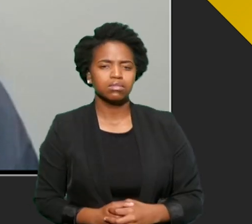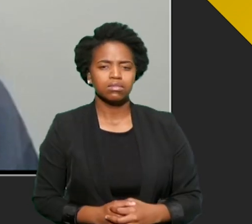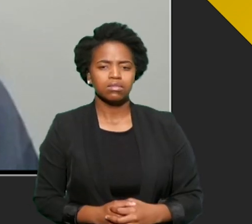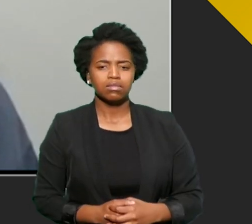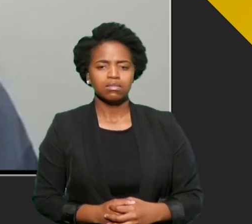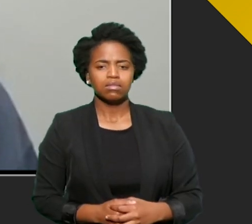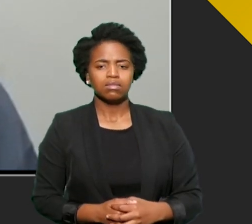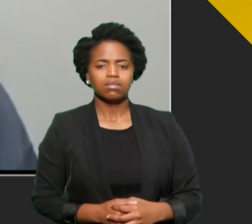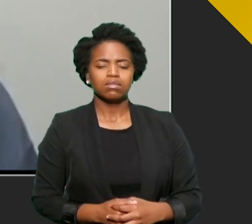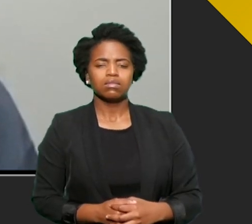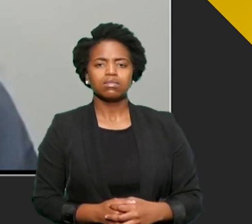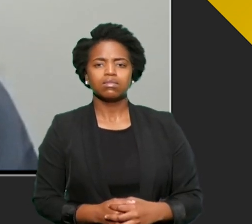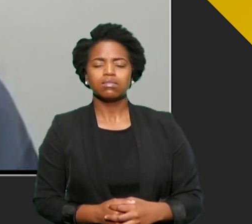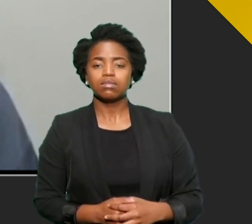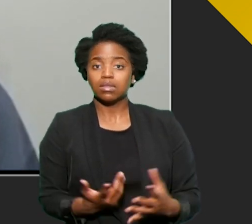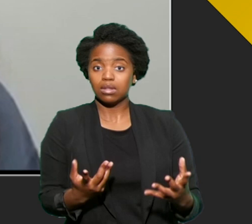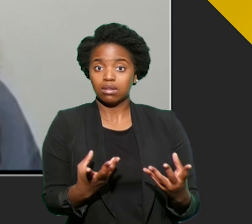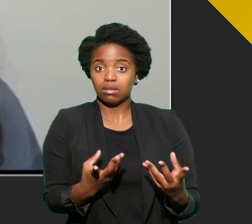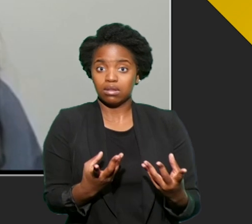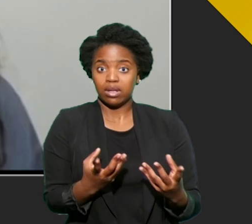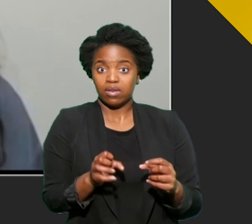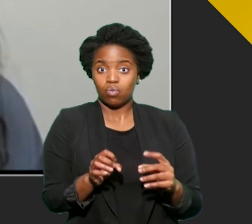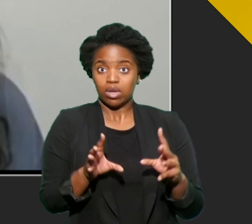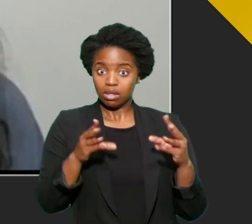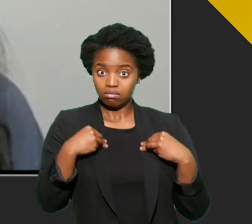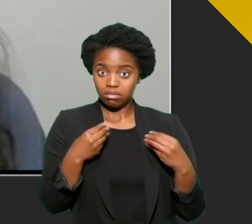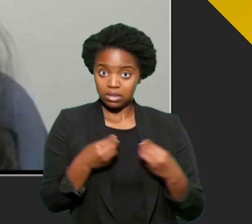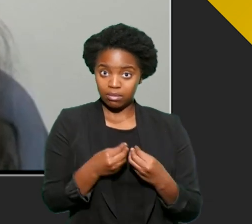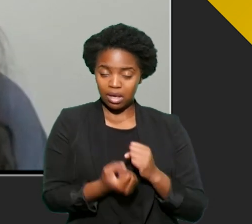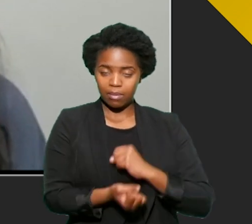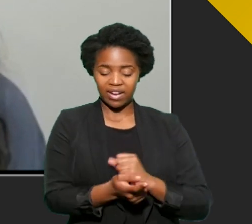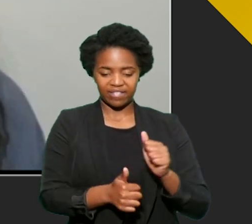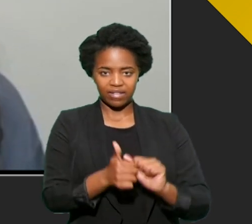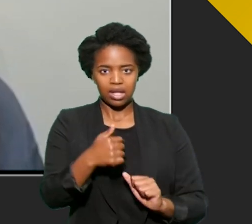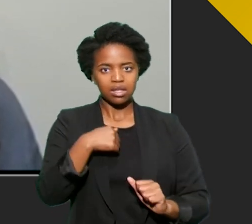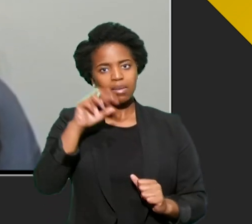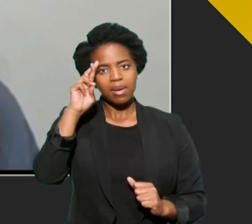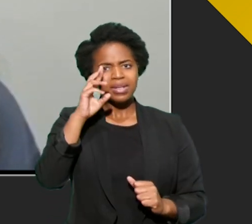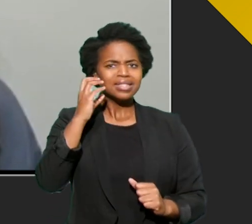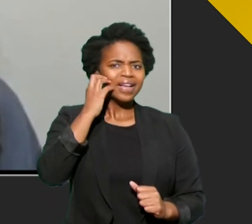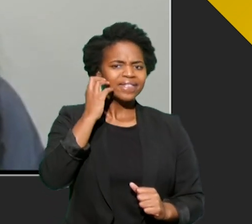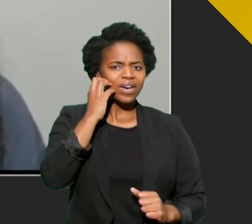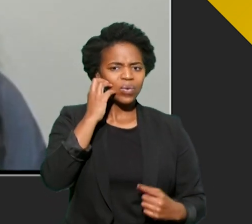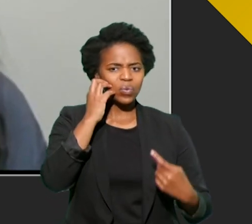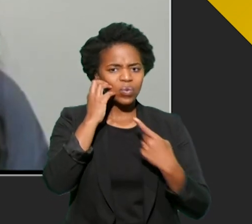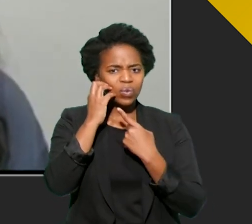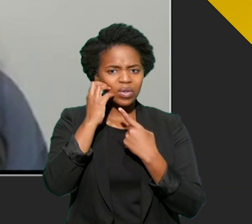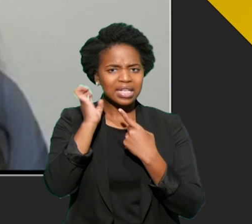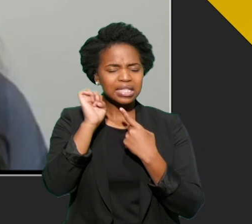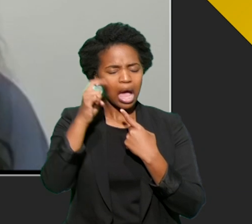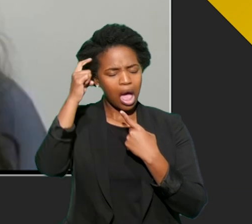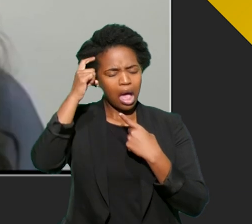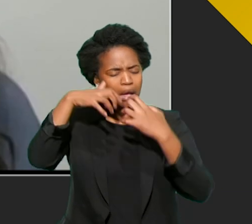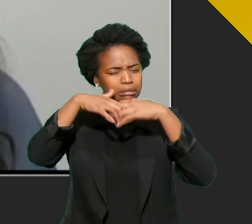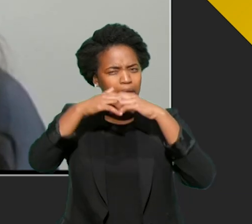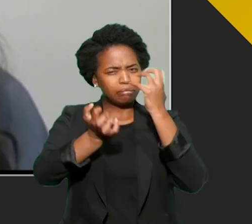We had this kind of thing happen when we first got cell phones here, where people said that this would fry our brains, and yet